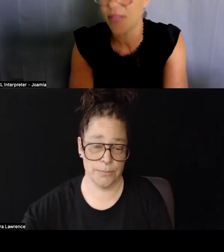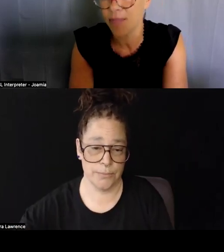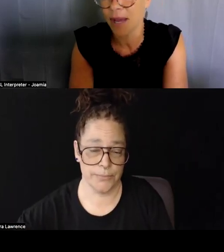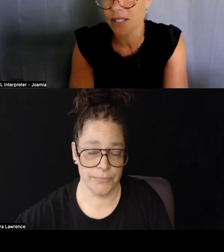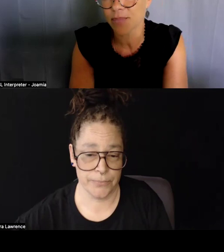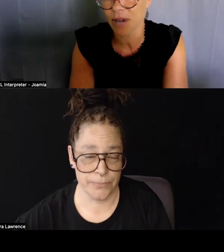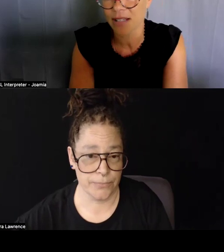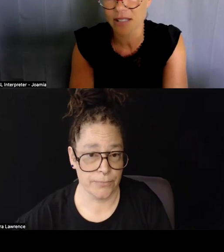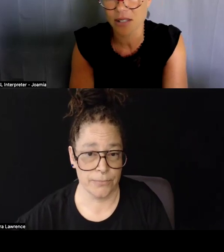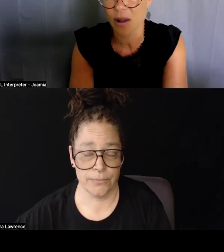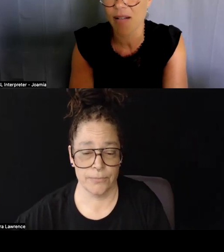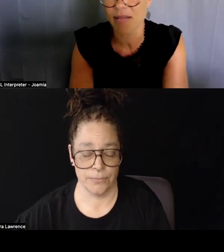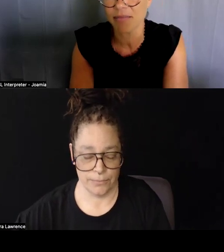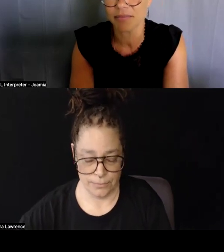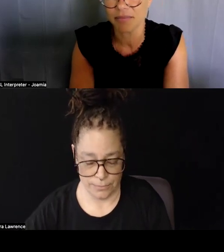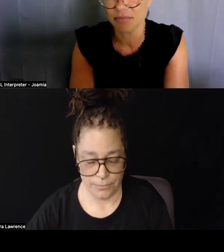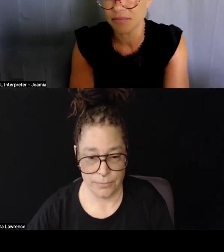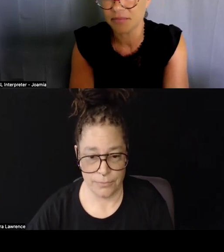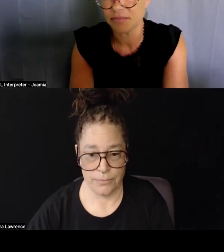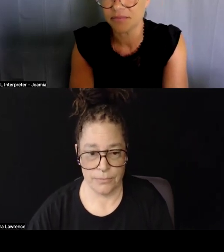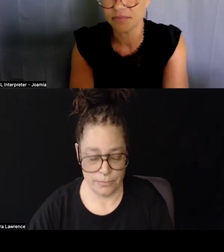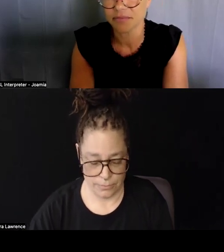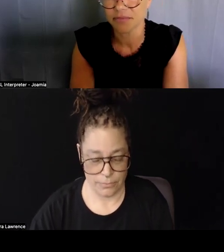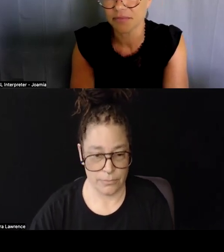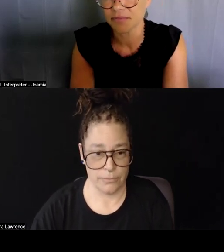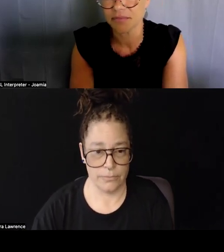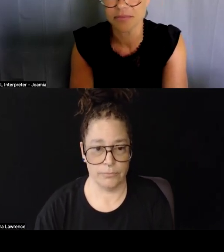is the best practice as well.